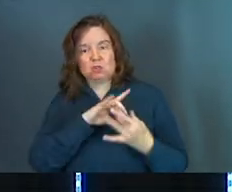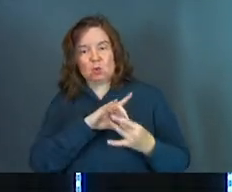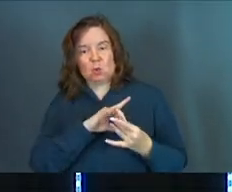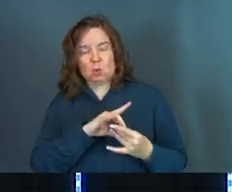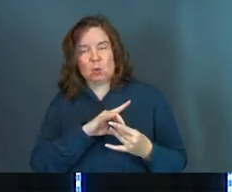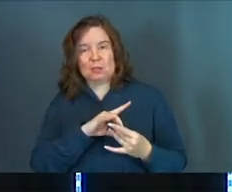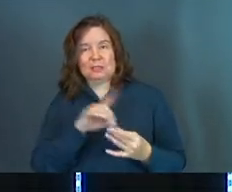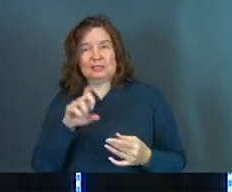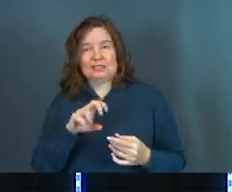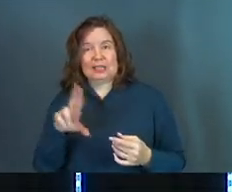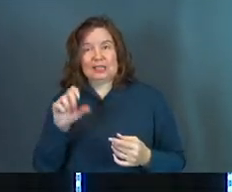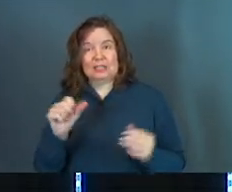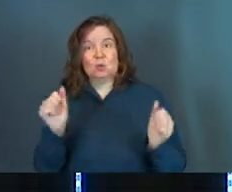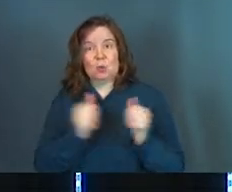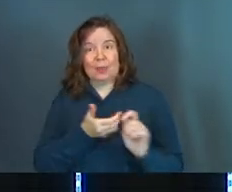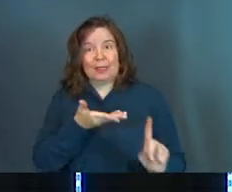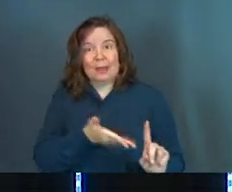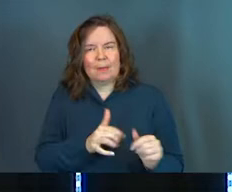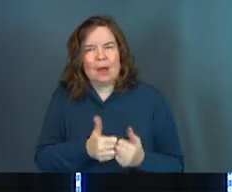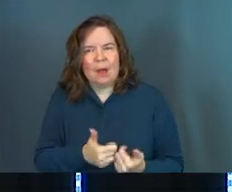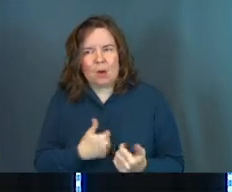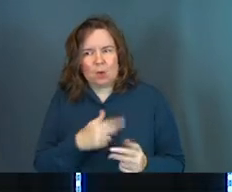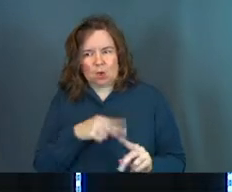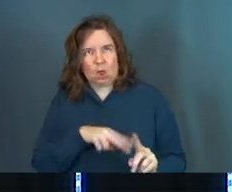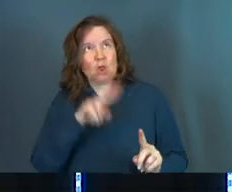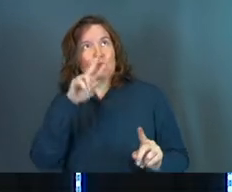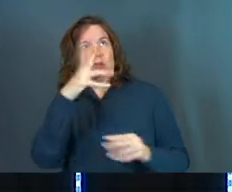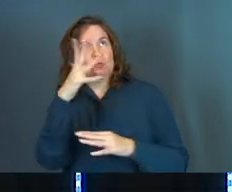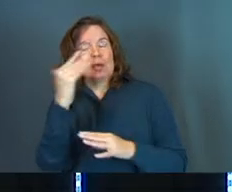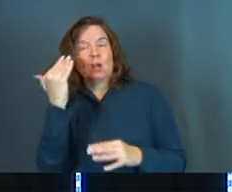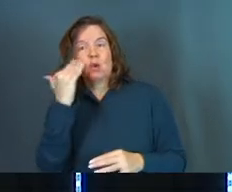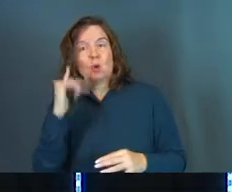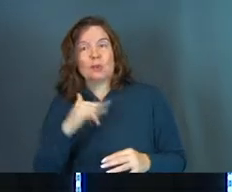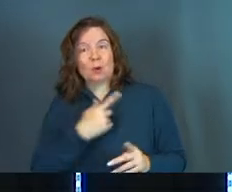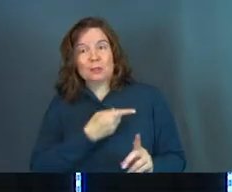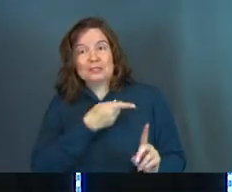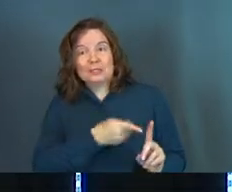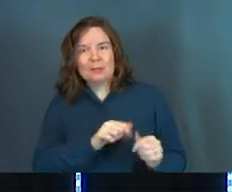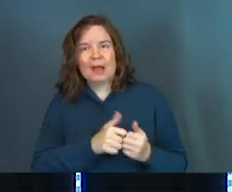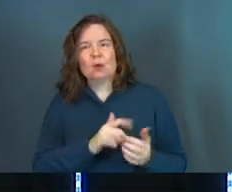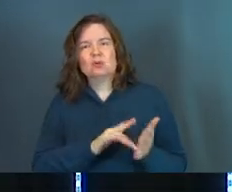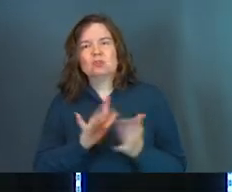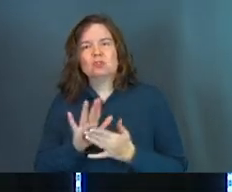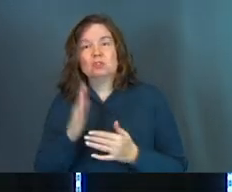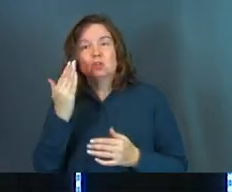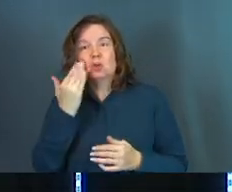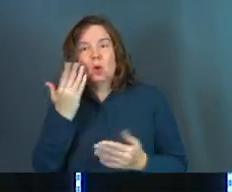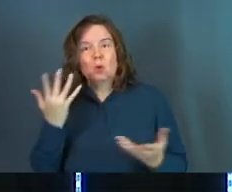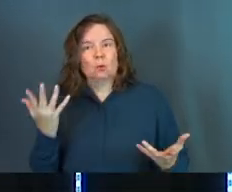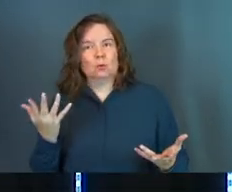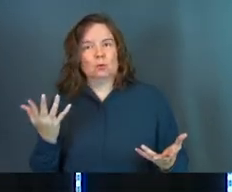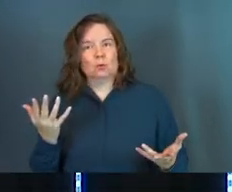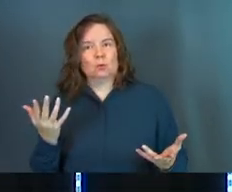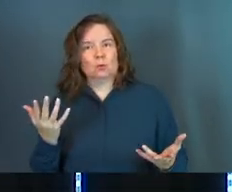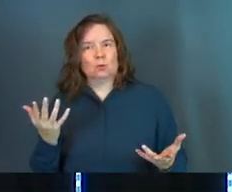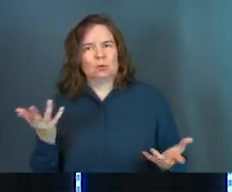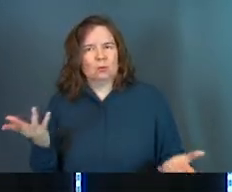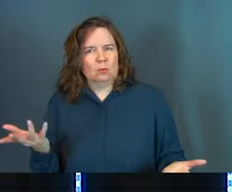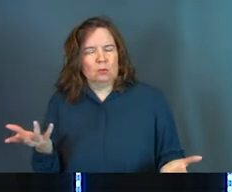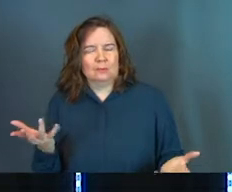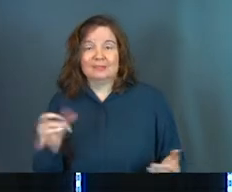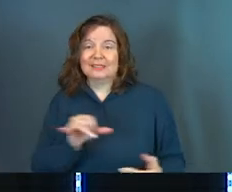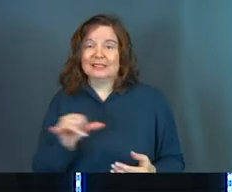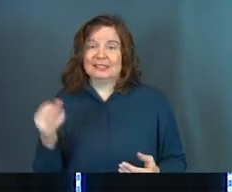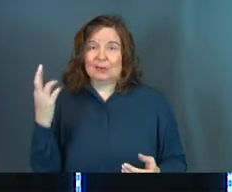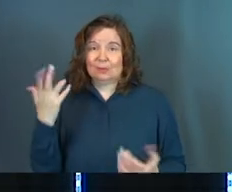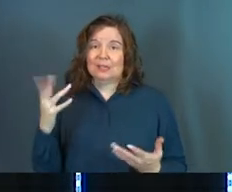associate Zacchaeus with him? How would he look up in a tree and know that it was him? How would Jesus just know? It's the